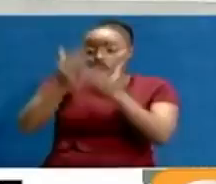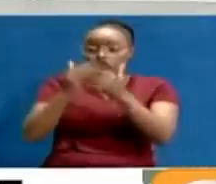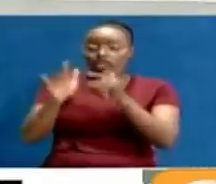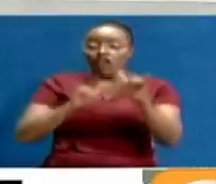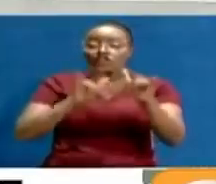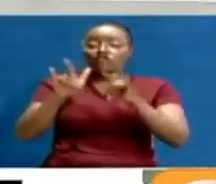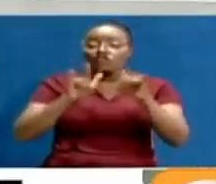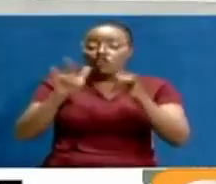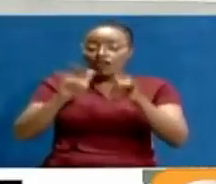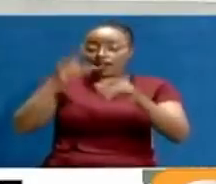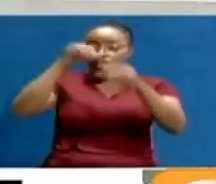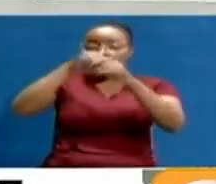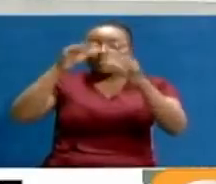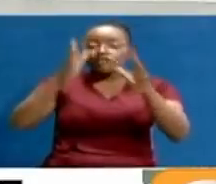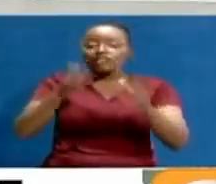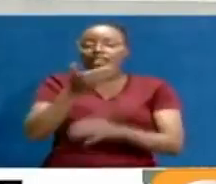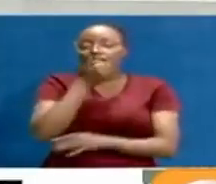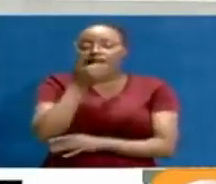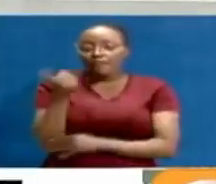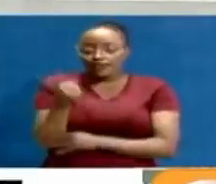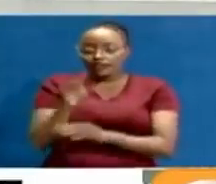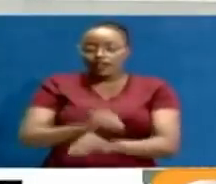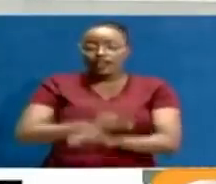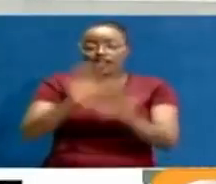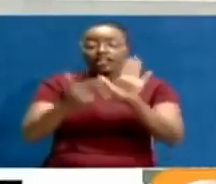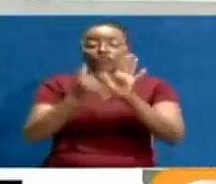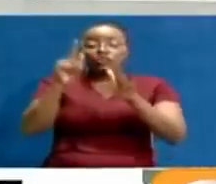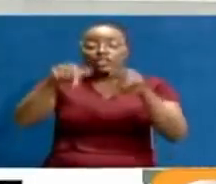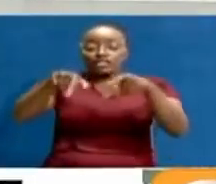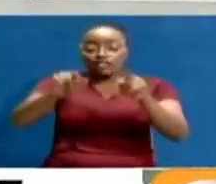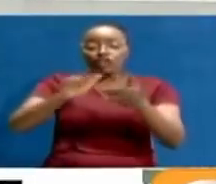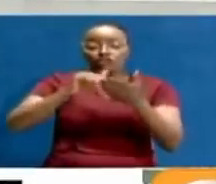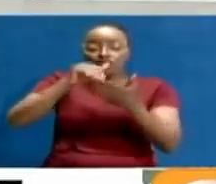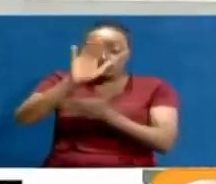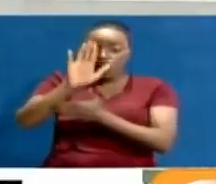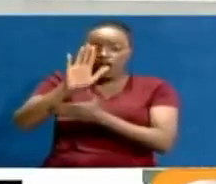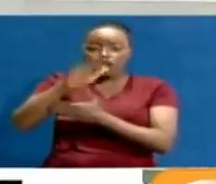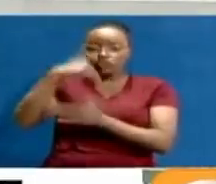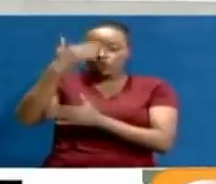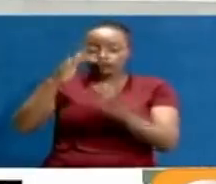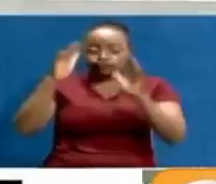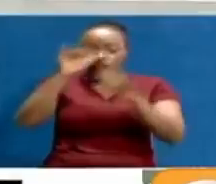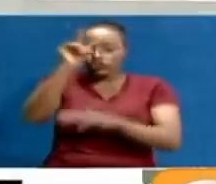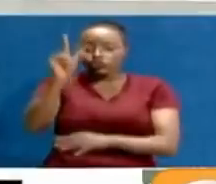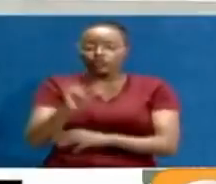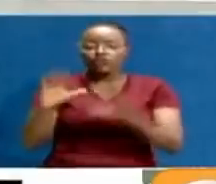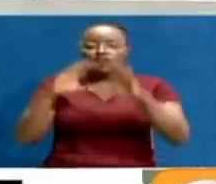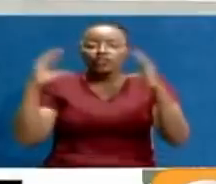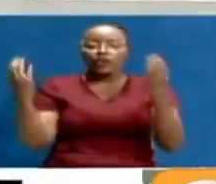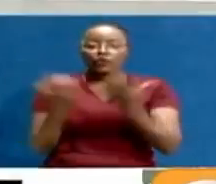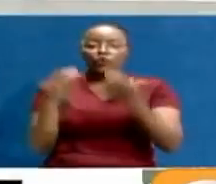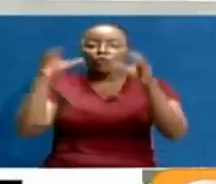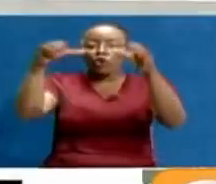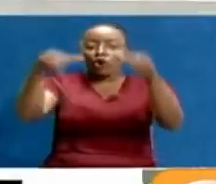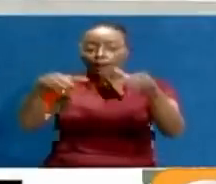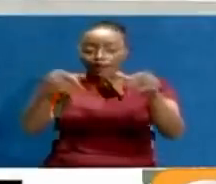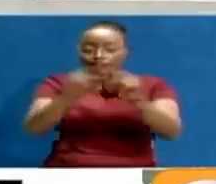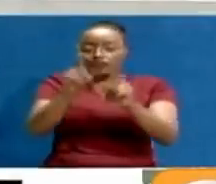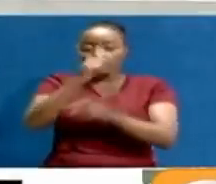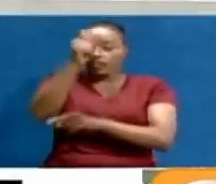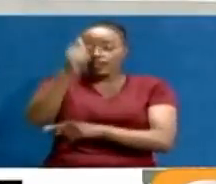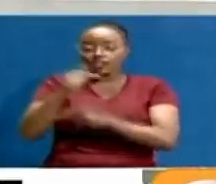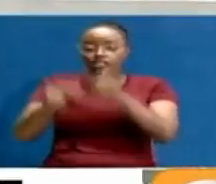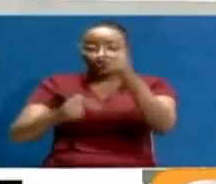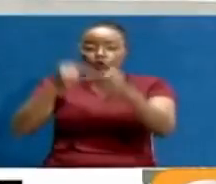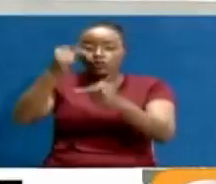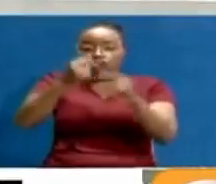foreign investors better, in a clear sign that she will be more open to the regional and global communities as Tanzania